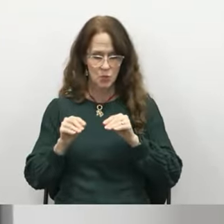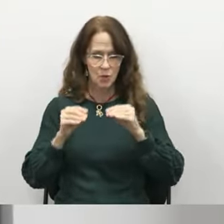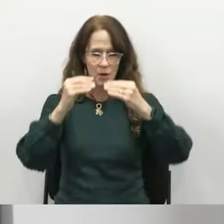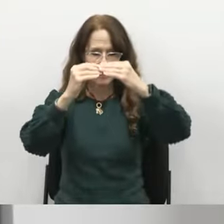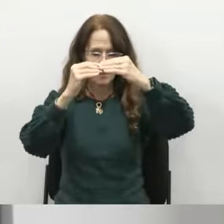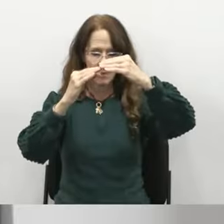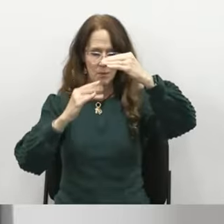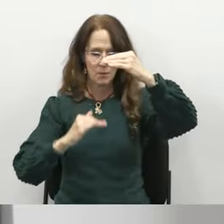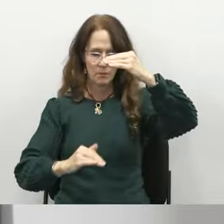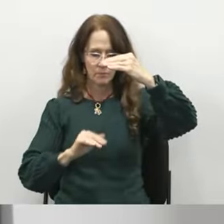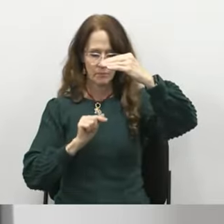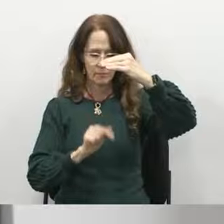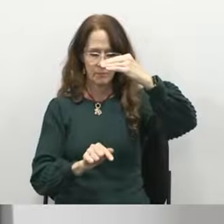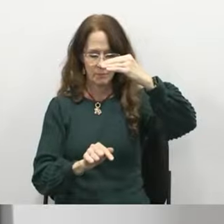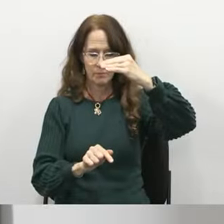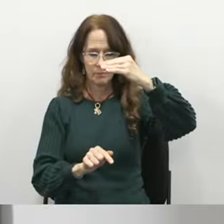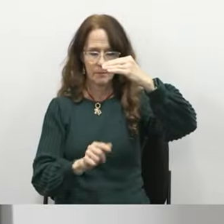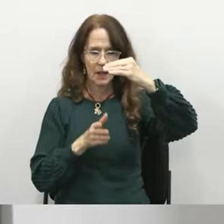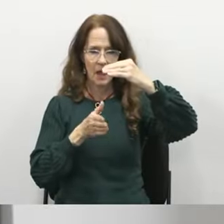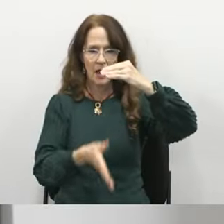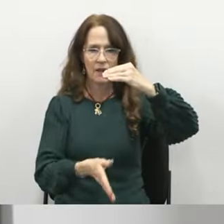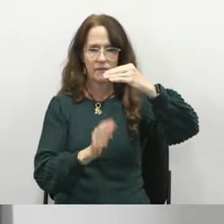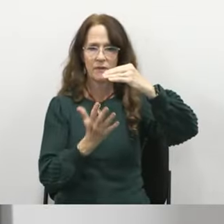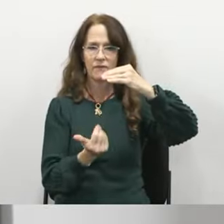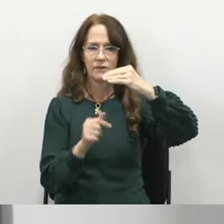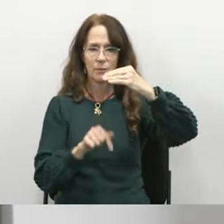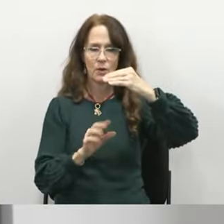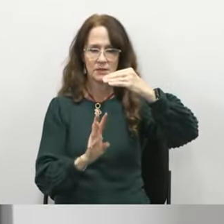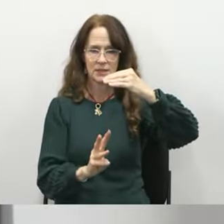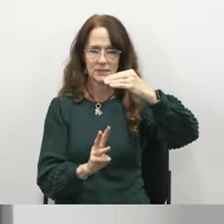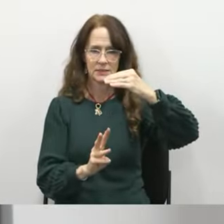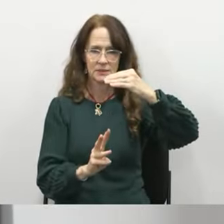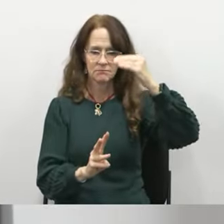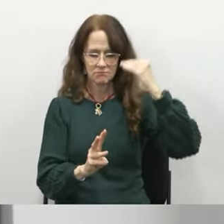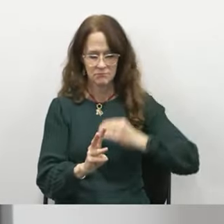to follow item 15.6.